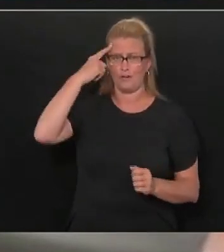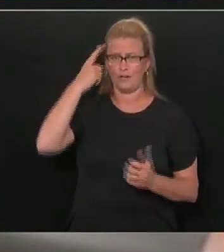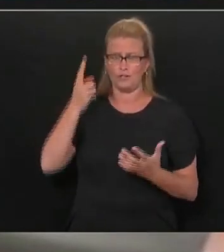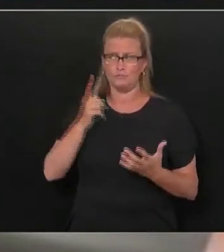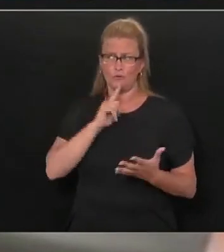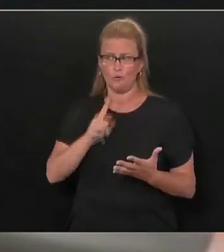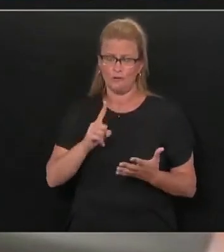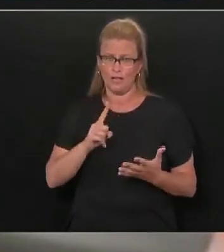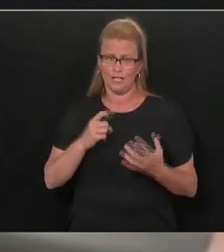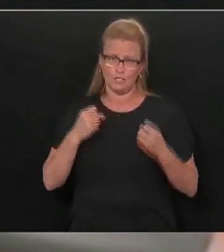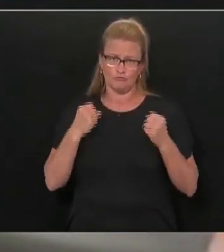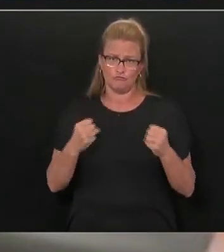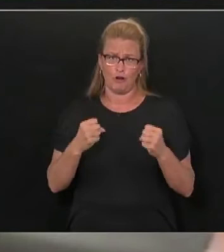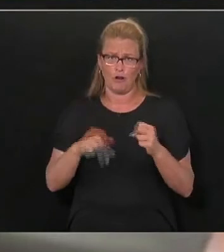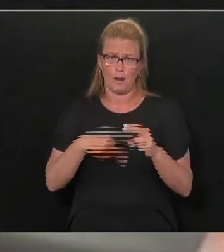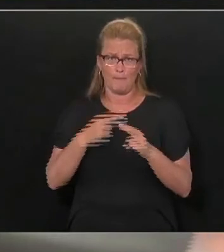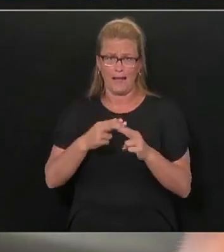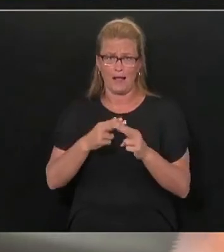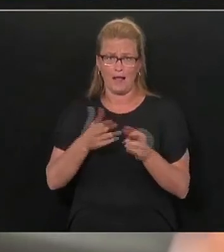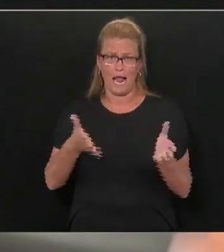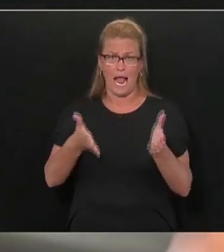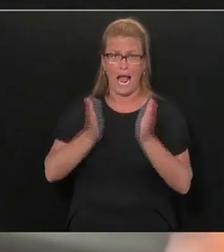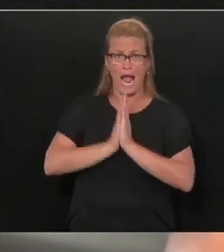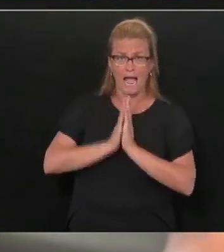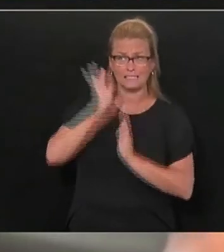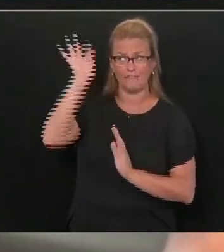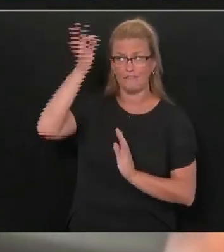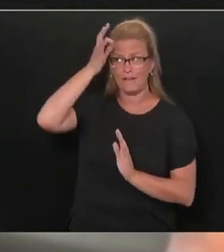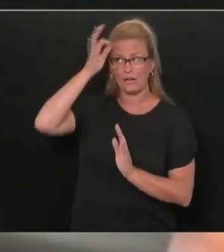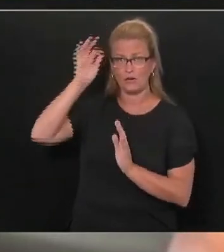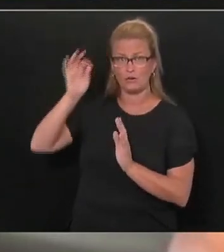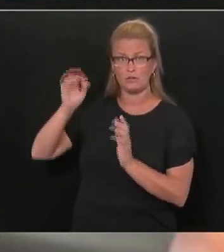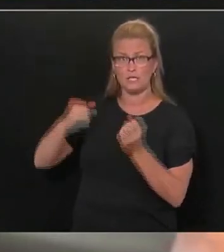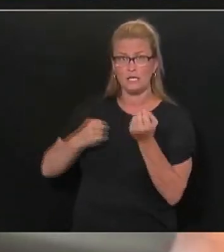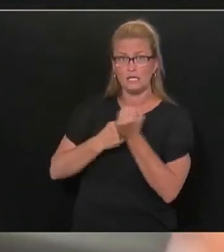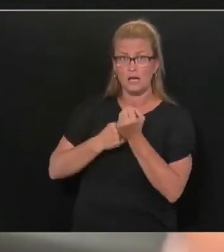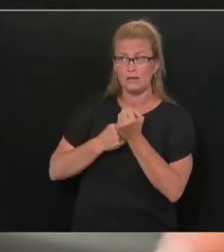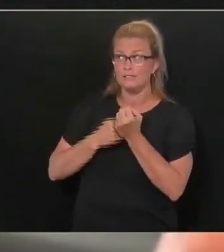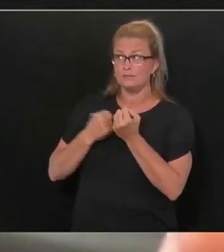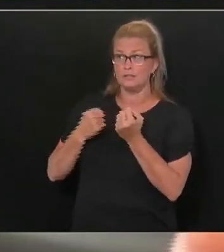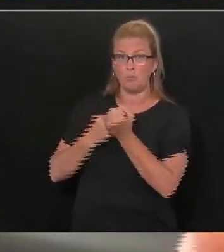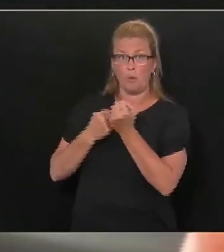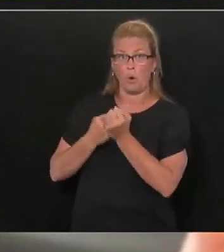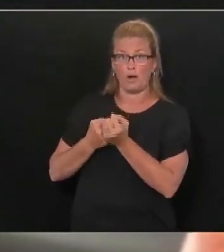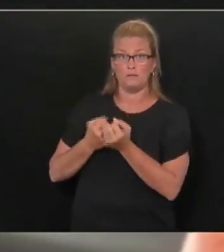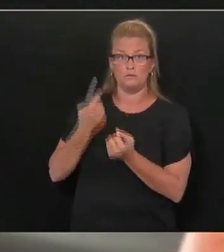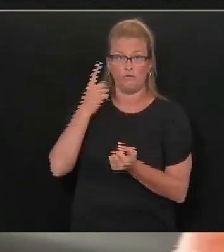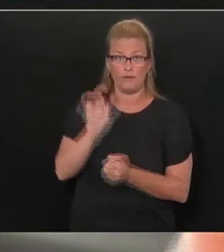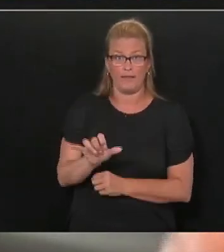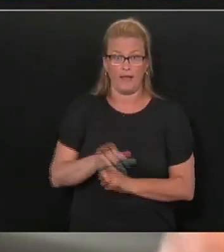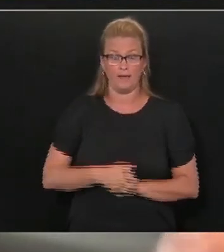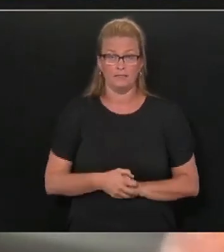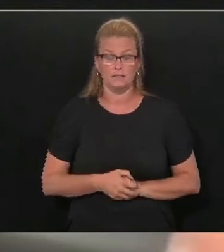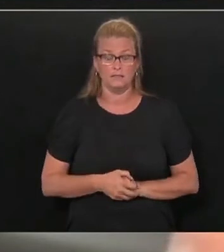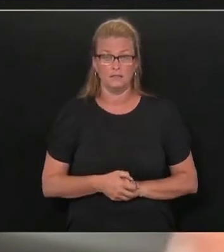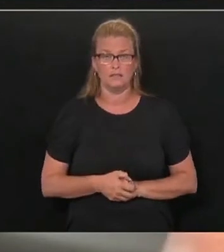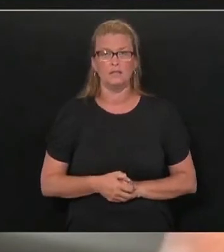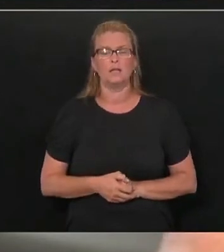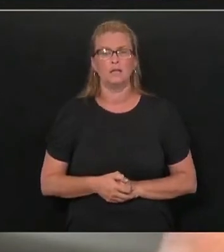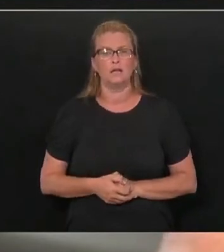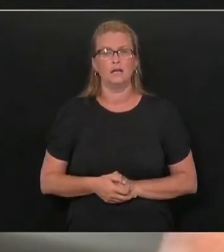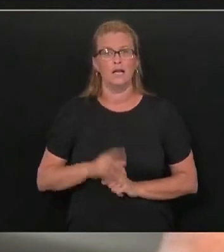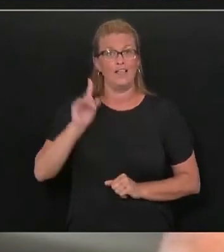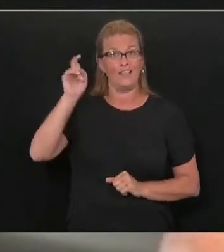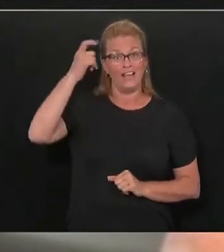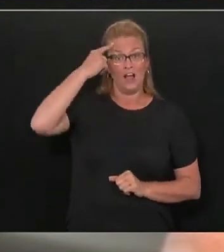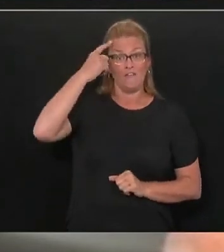going back and asking the federal government to revisit this. I just do want to point out too, and part of the reason that the governor